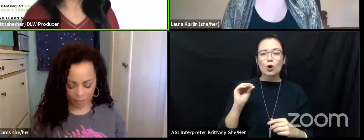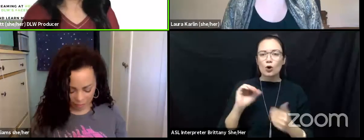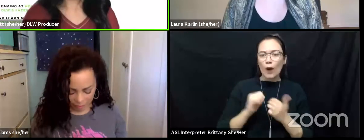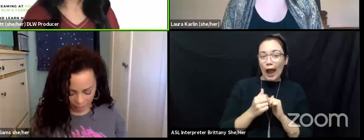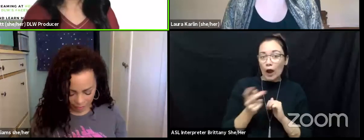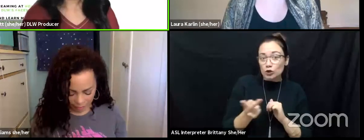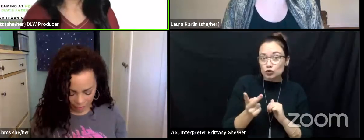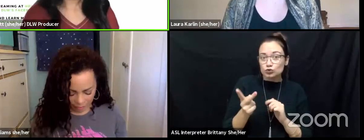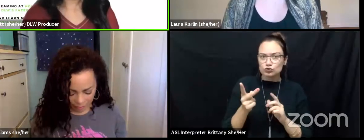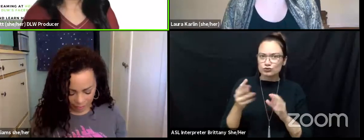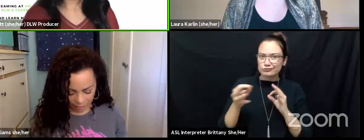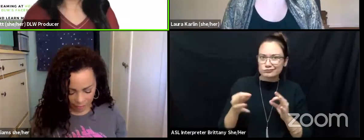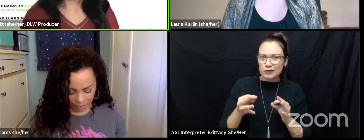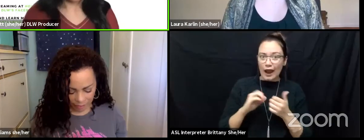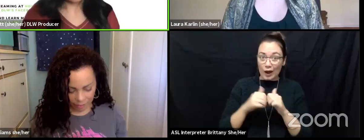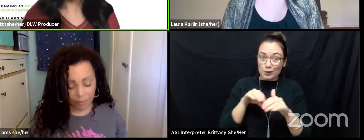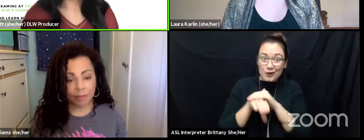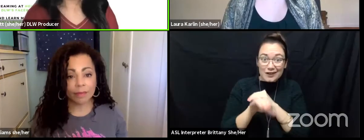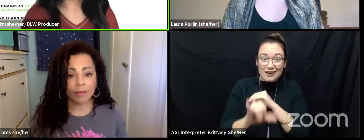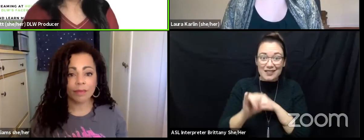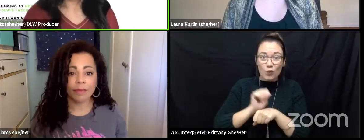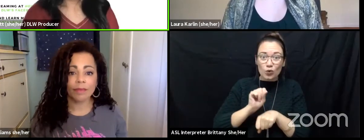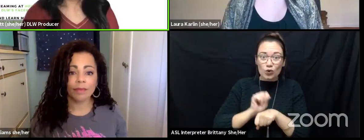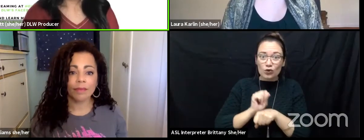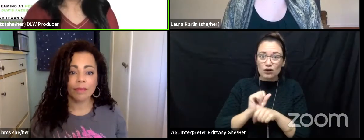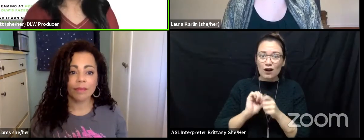and how did you find your way into it?